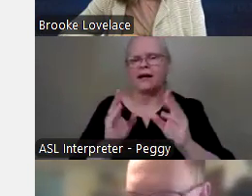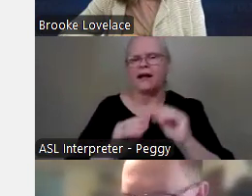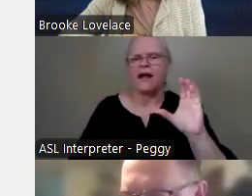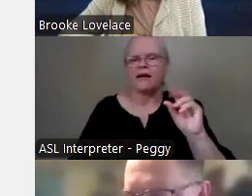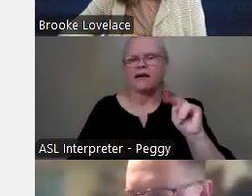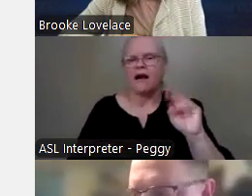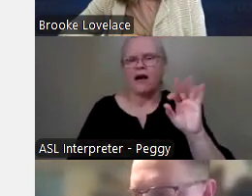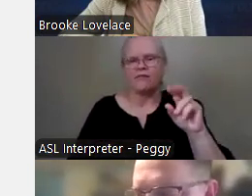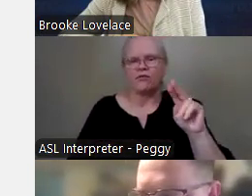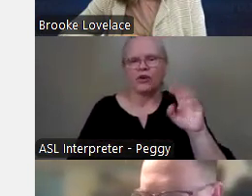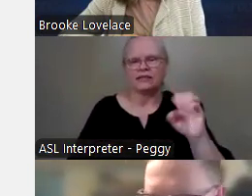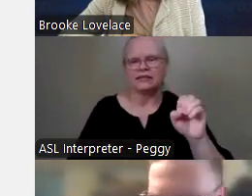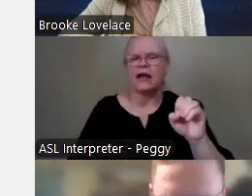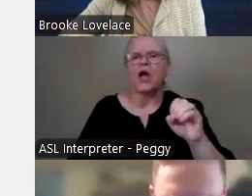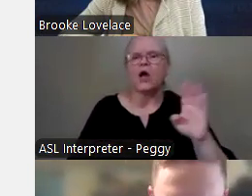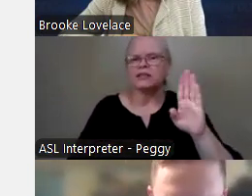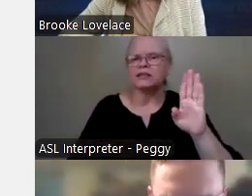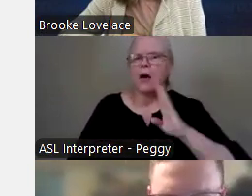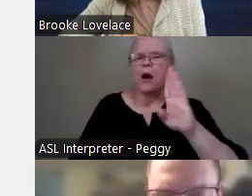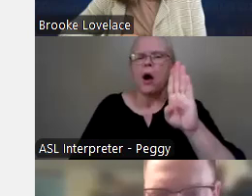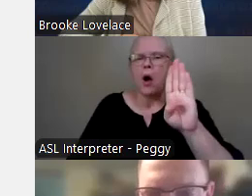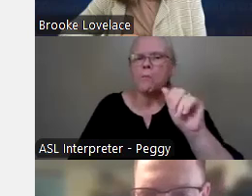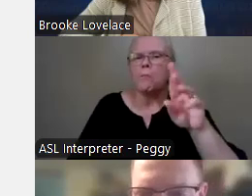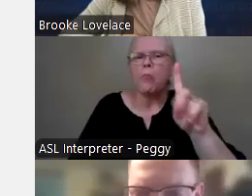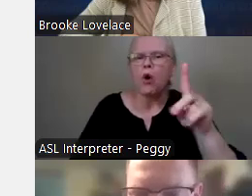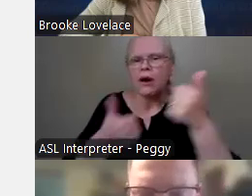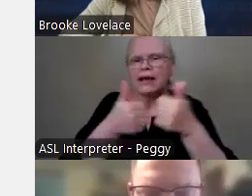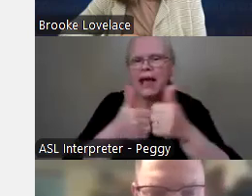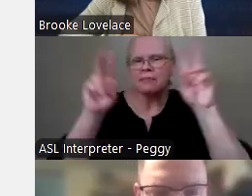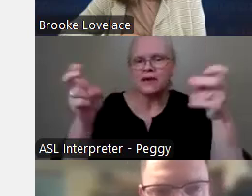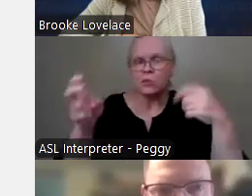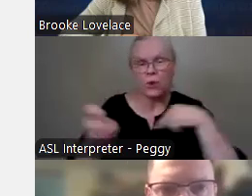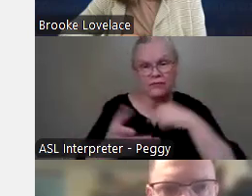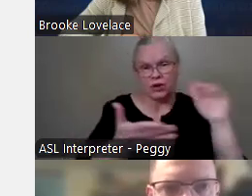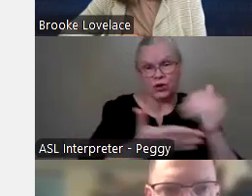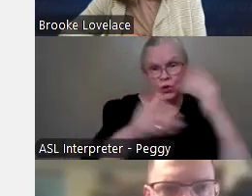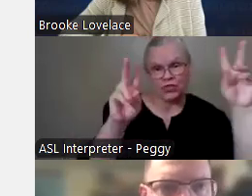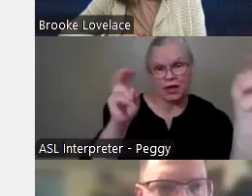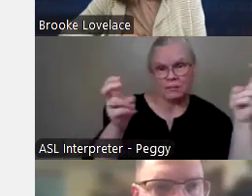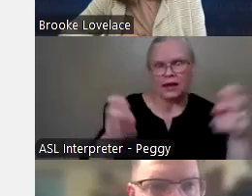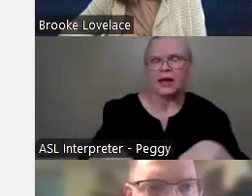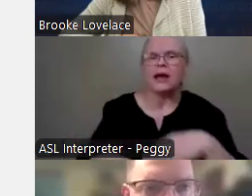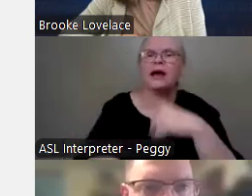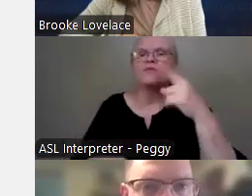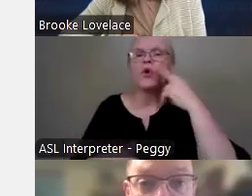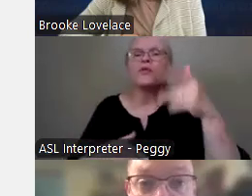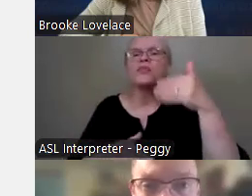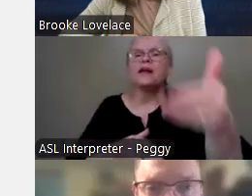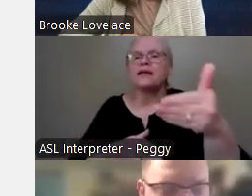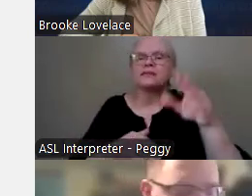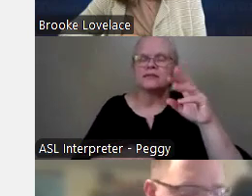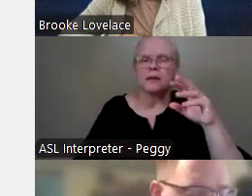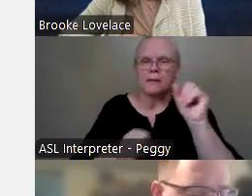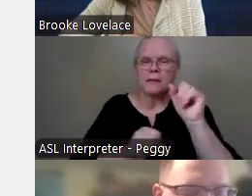game themed. And then we've got a great new theme for this year. But if you haven't signed up already for the Make Your Mark conference, please